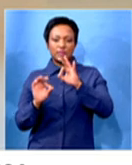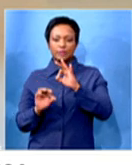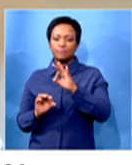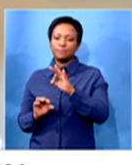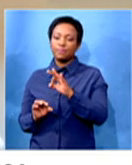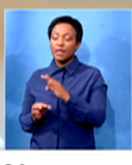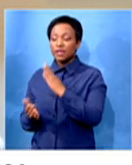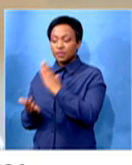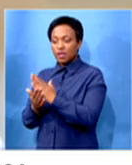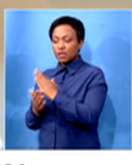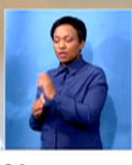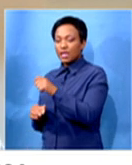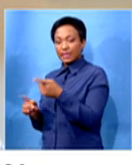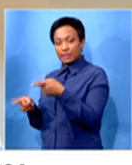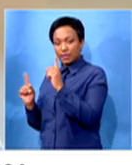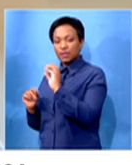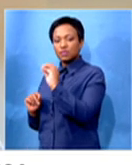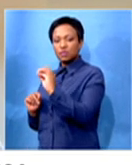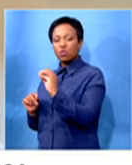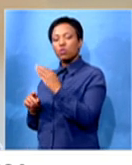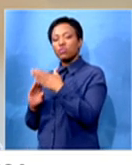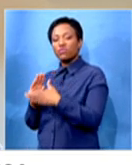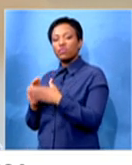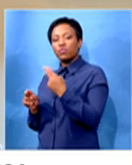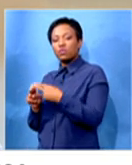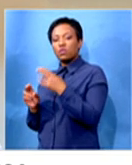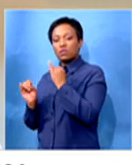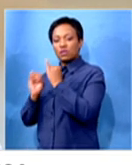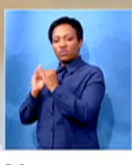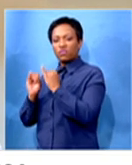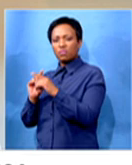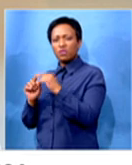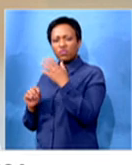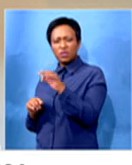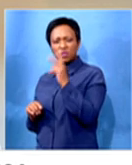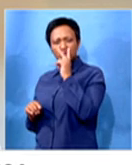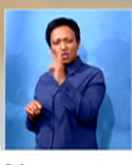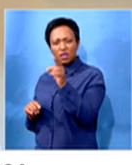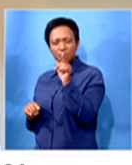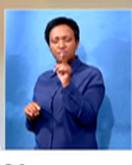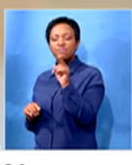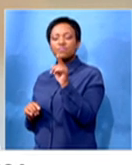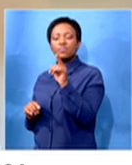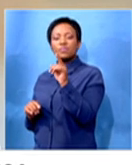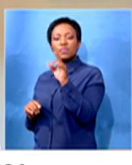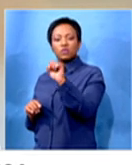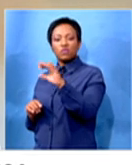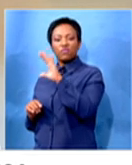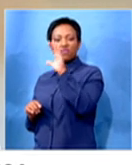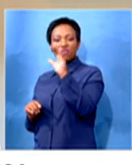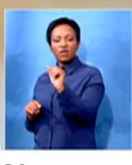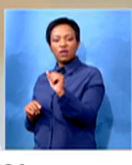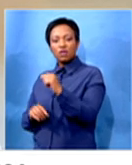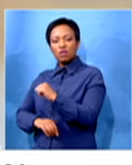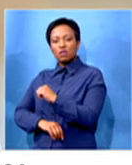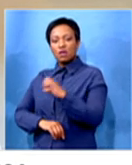we wrap up the interview, Prof, you're watching the numbers, you're seeing the handling of it by South African officials. We're